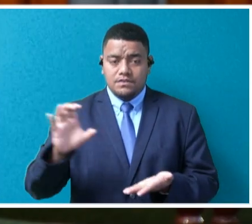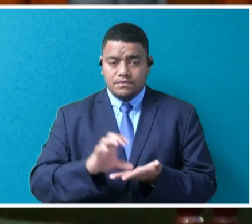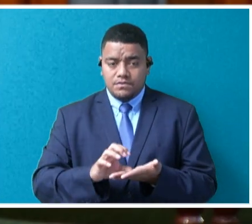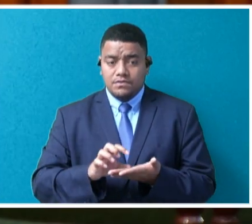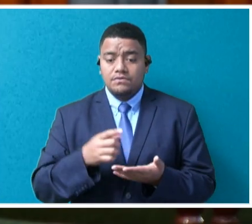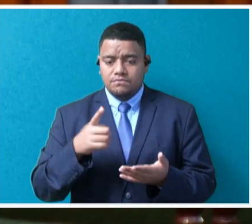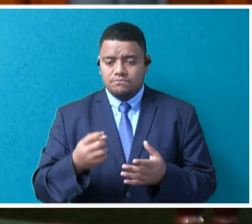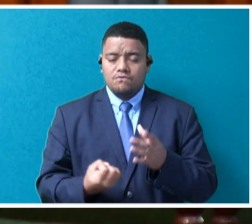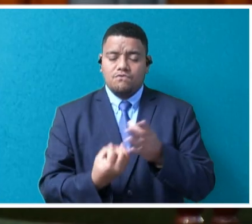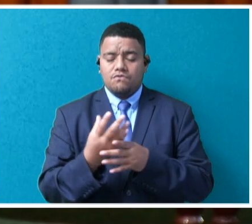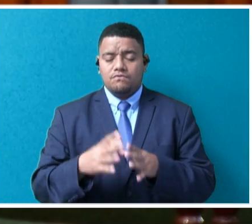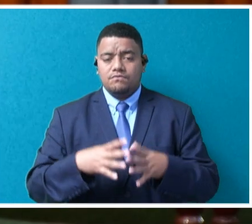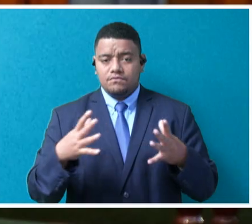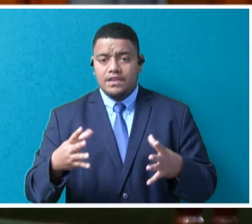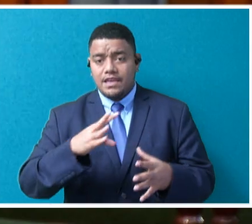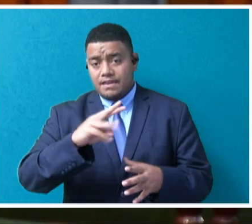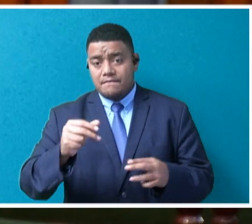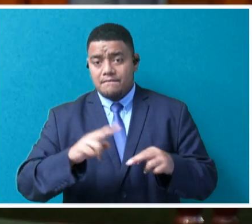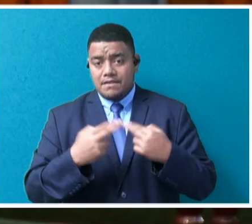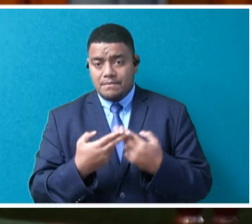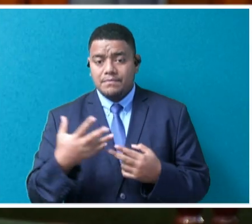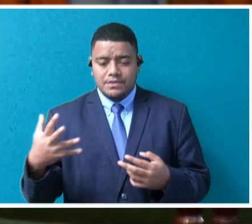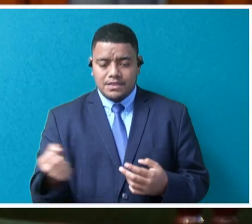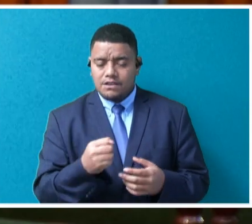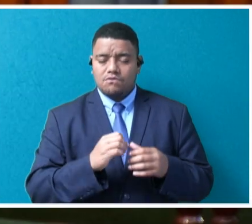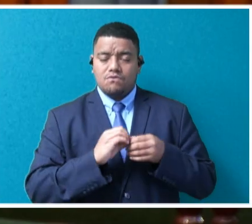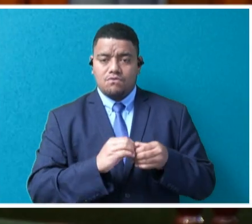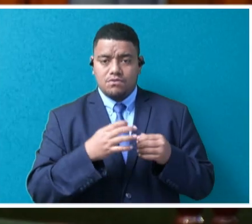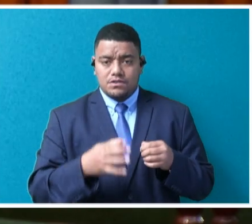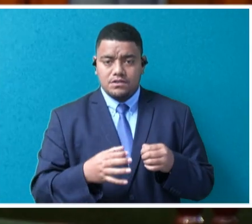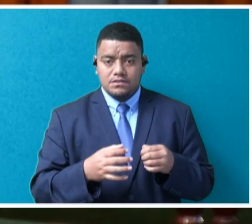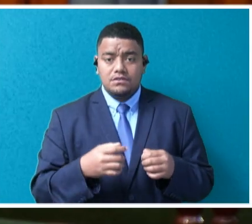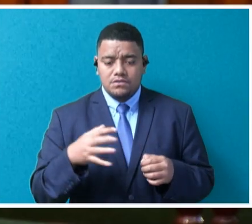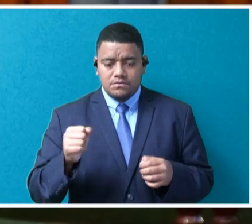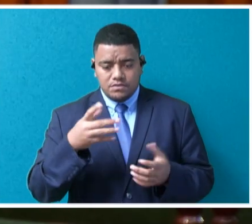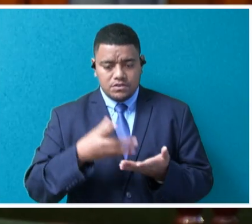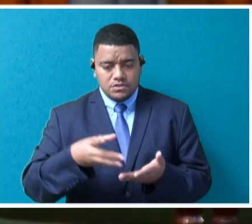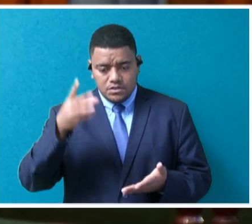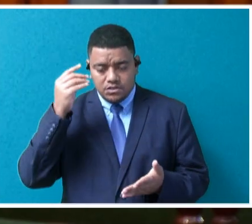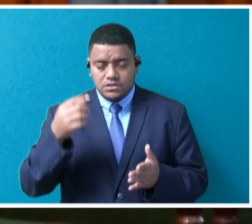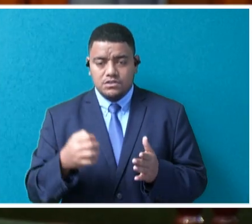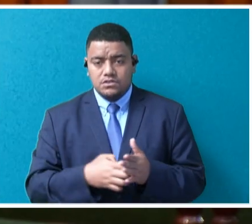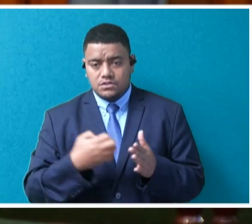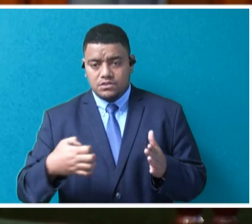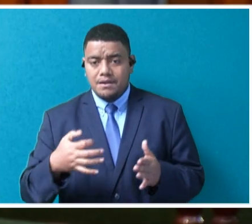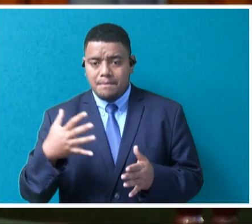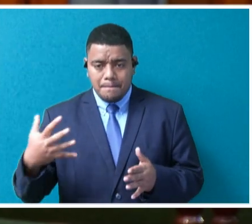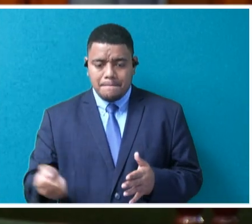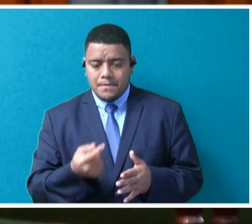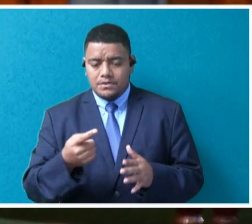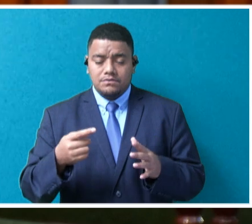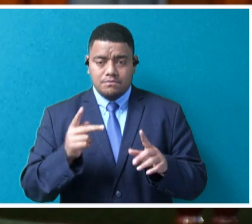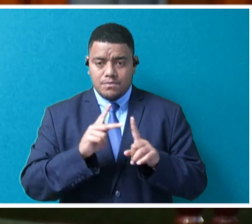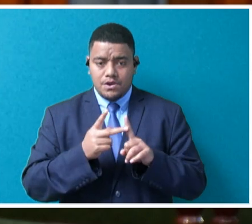fruit, every family must take ownership of their child's education journey, must be a